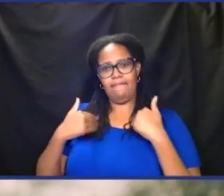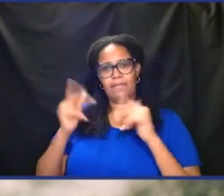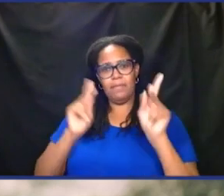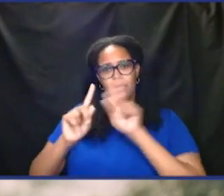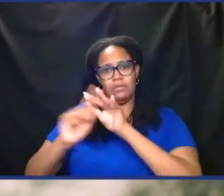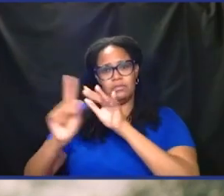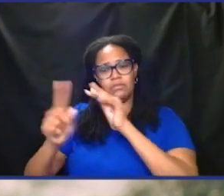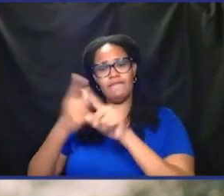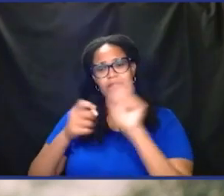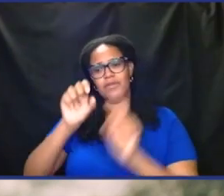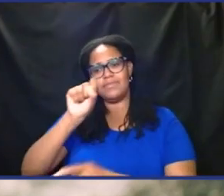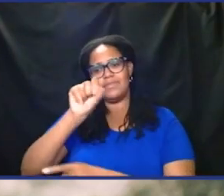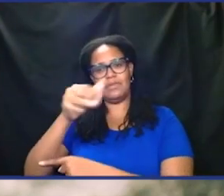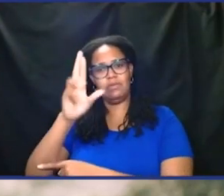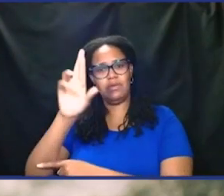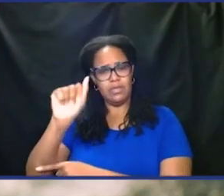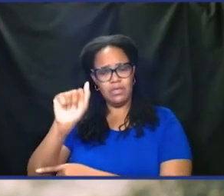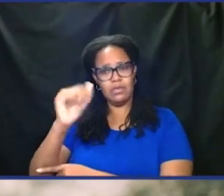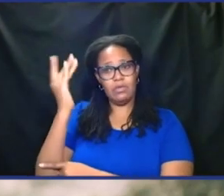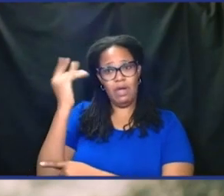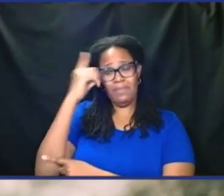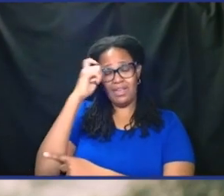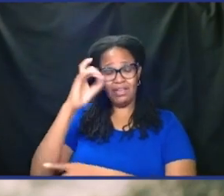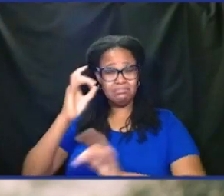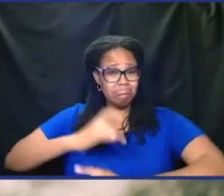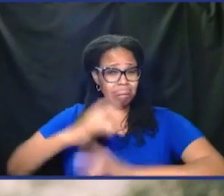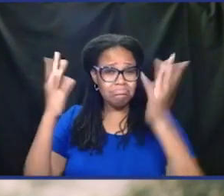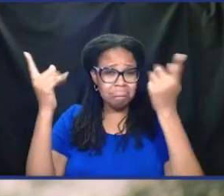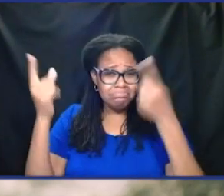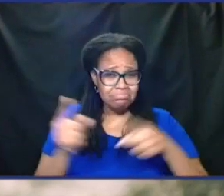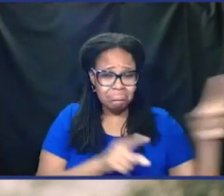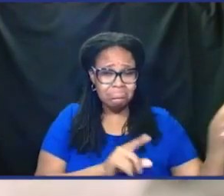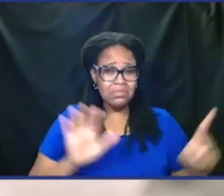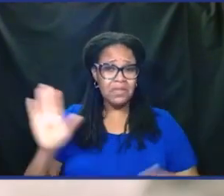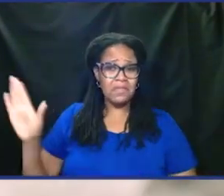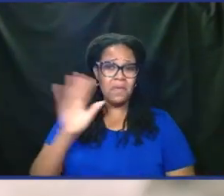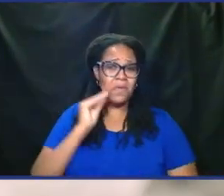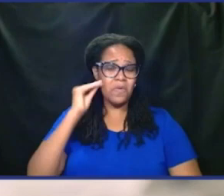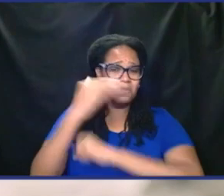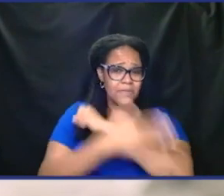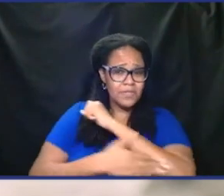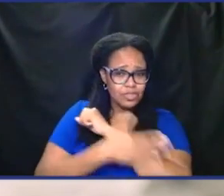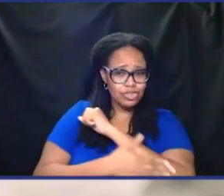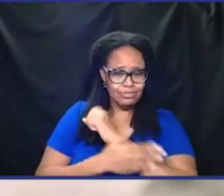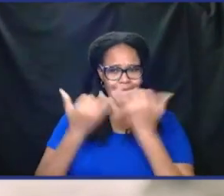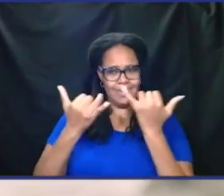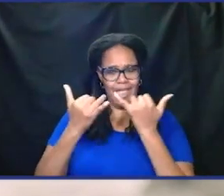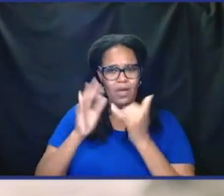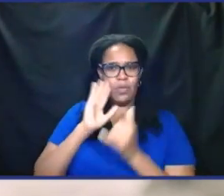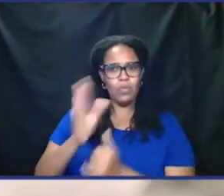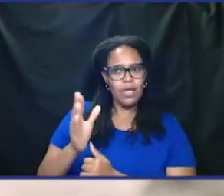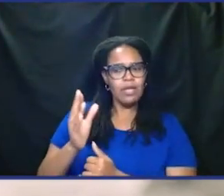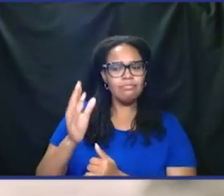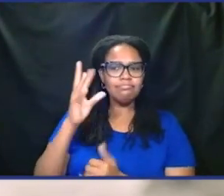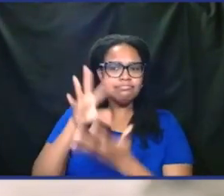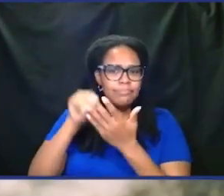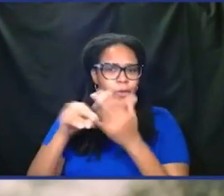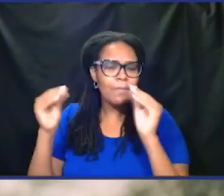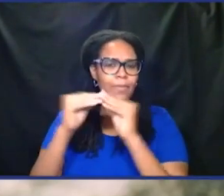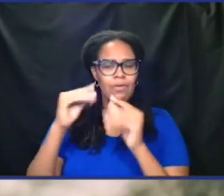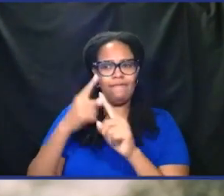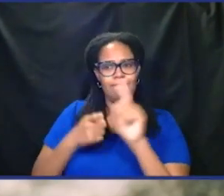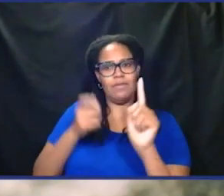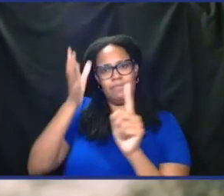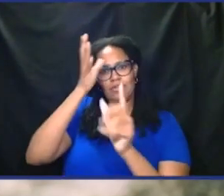of violence that they've witnessed and the stress of leaving their home. Let's head to Jordan to meet a Syrian grandfather